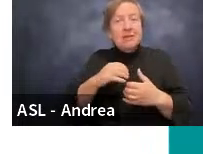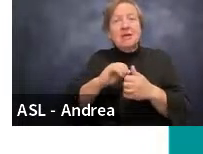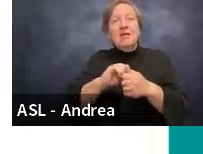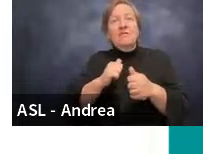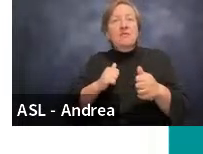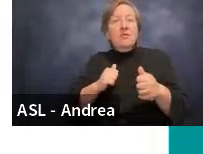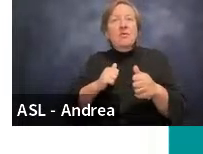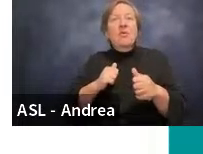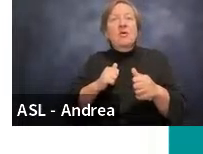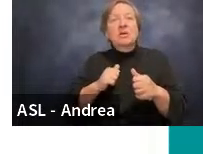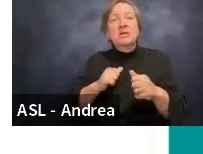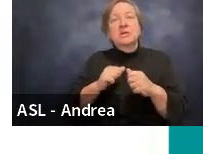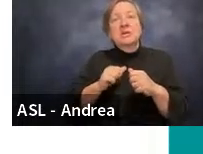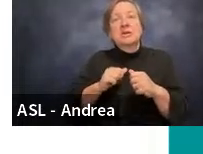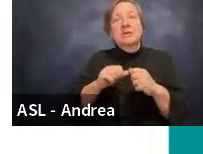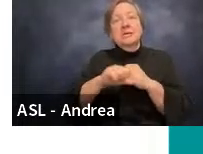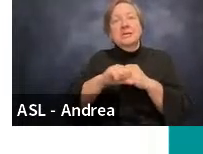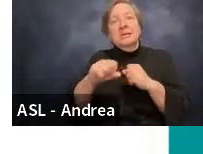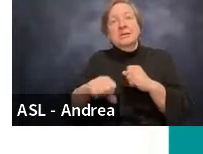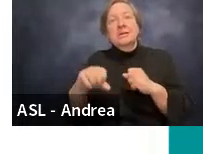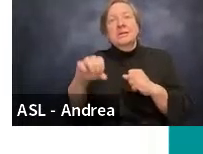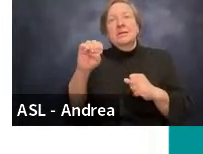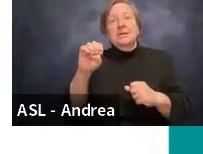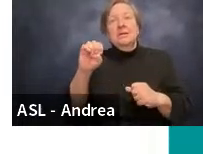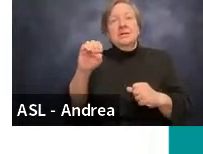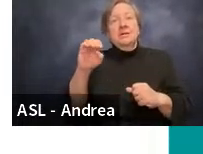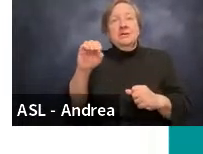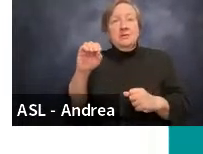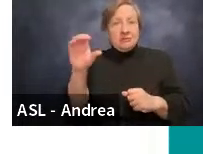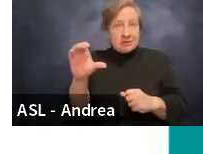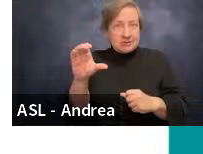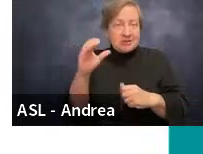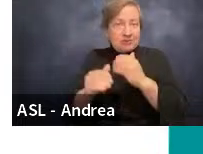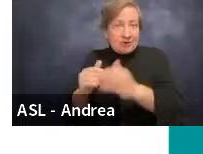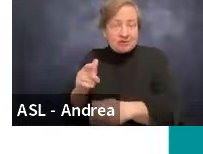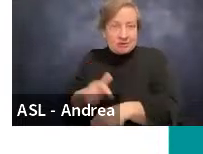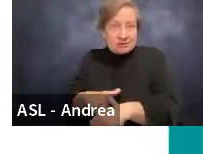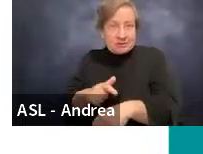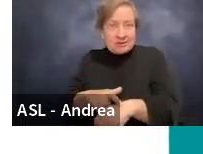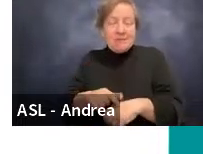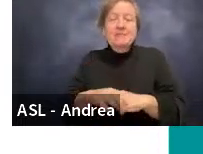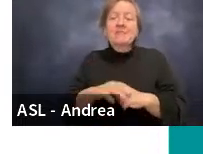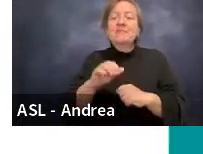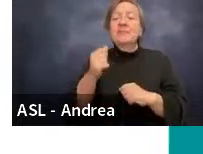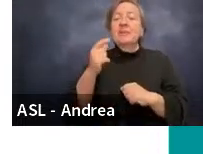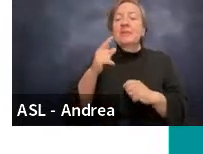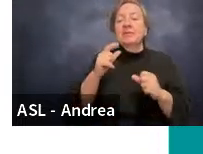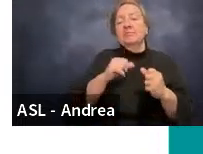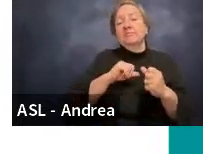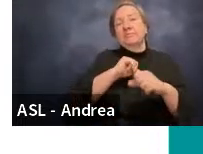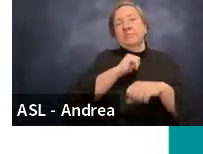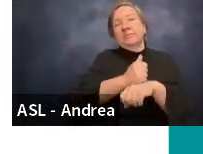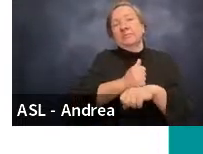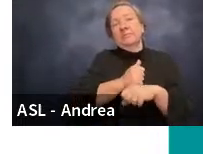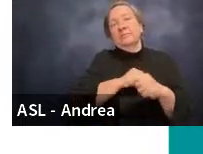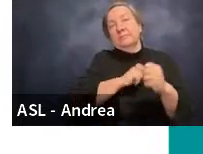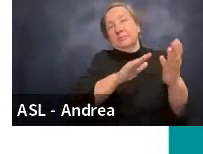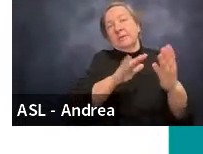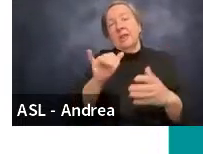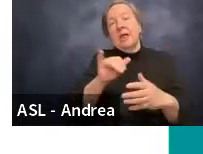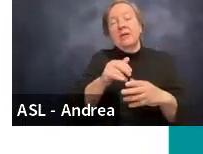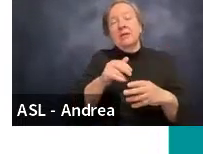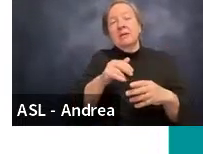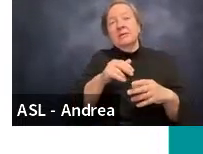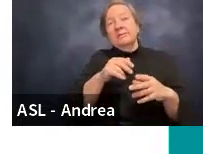extended equal opportunity commission processing times. Another could be to establish platforms like periodic surveys